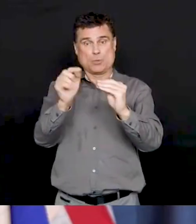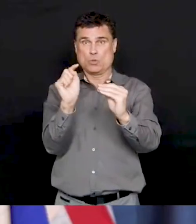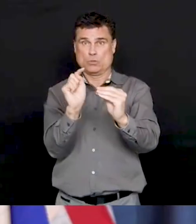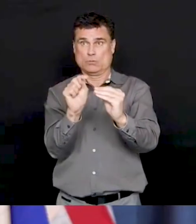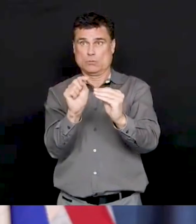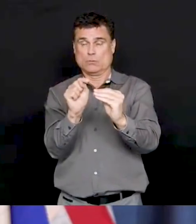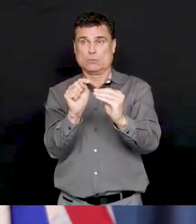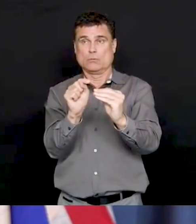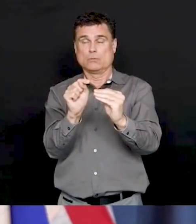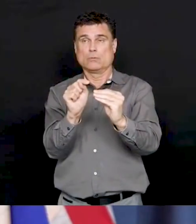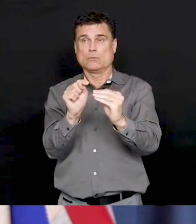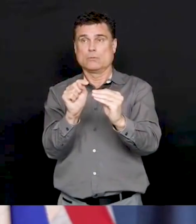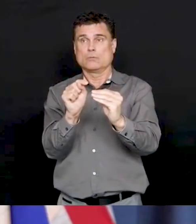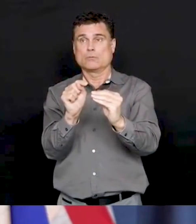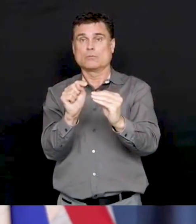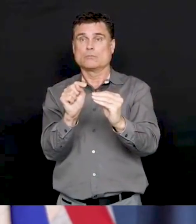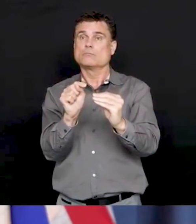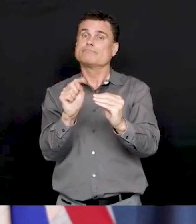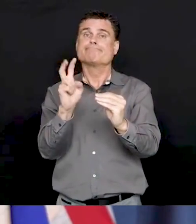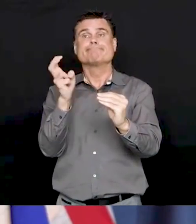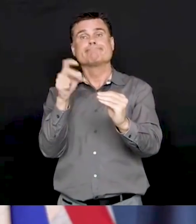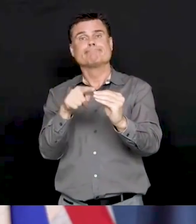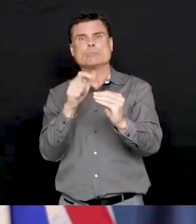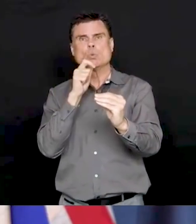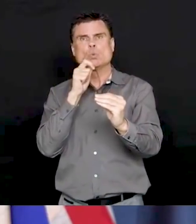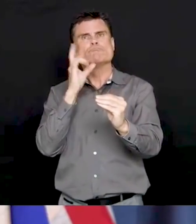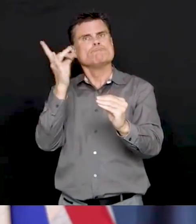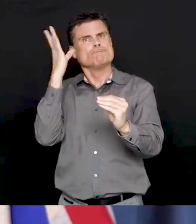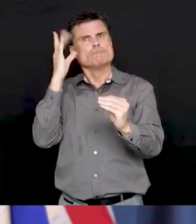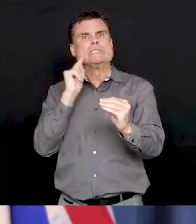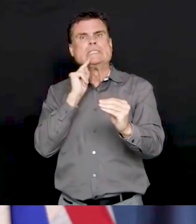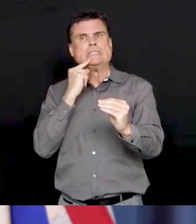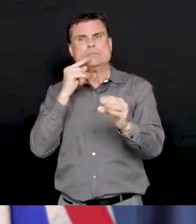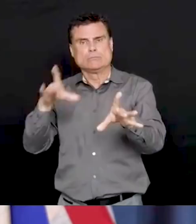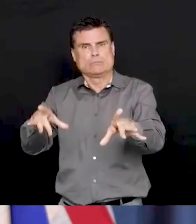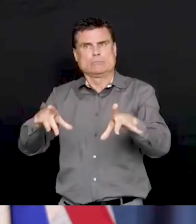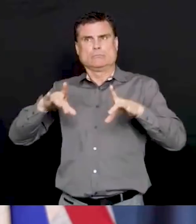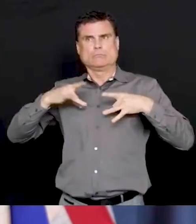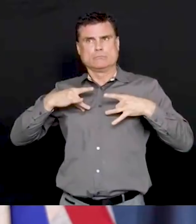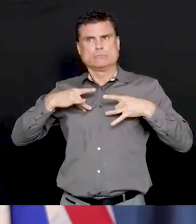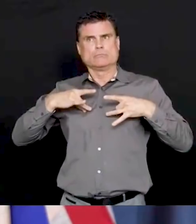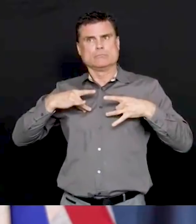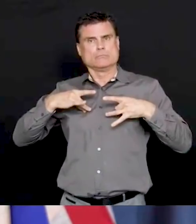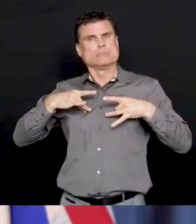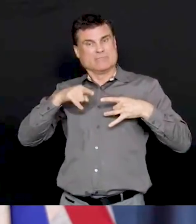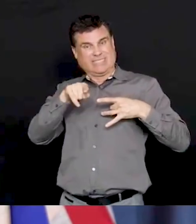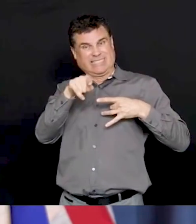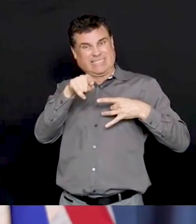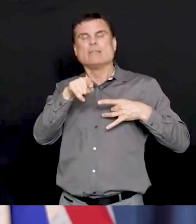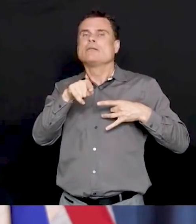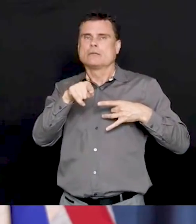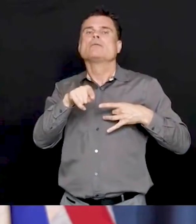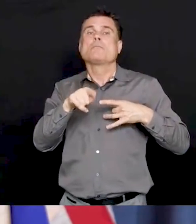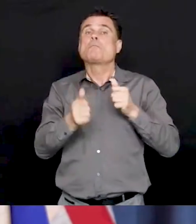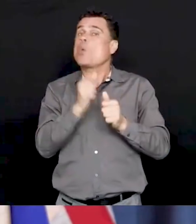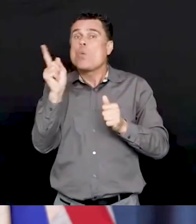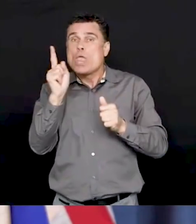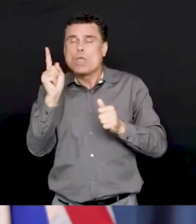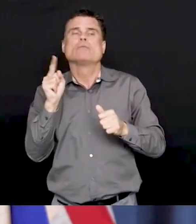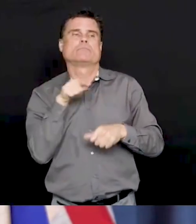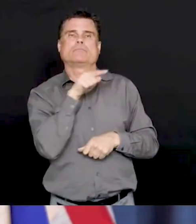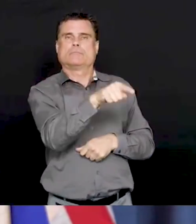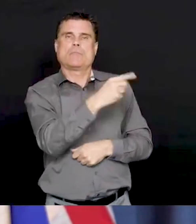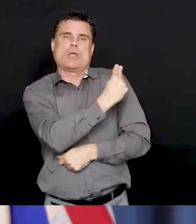our hospitals and the rate that people are coming into the hospital. And as you know, much of our